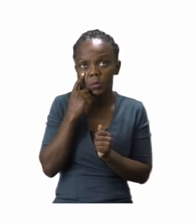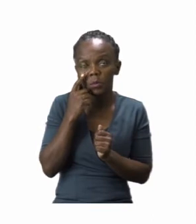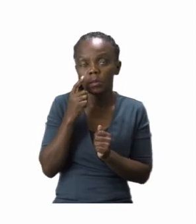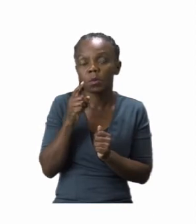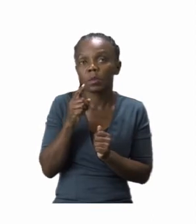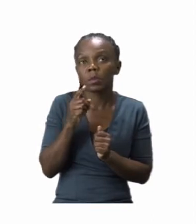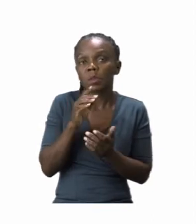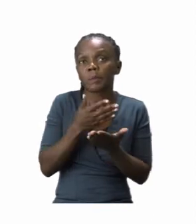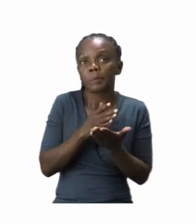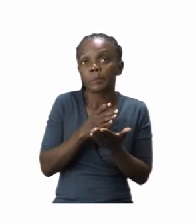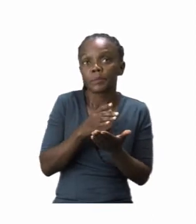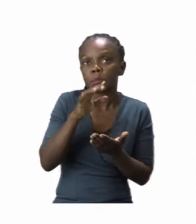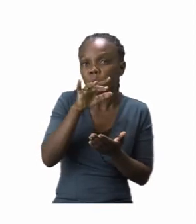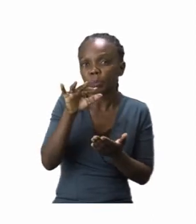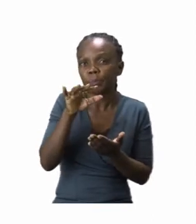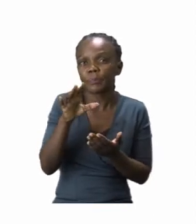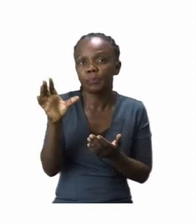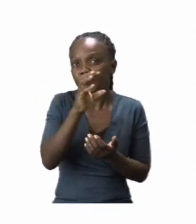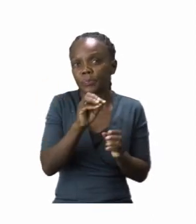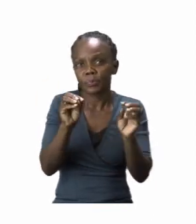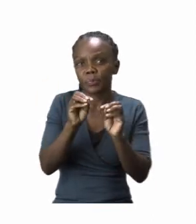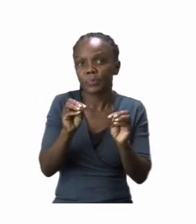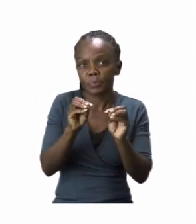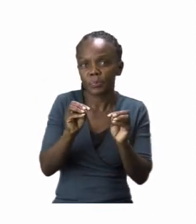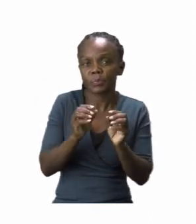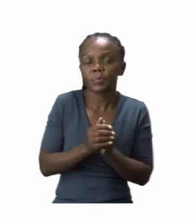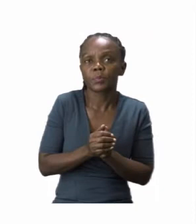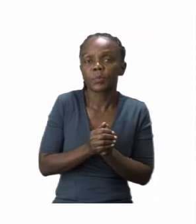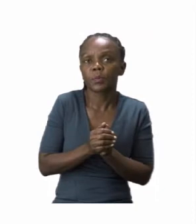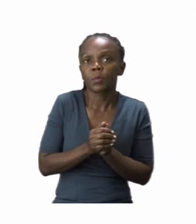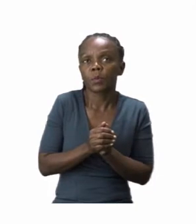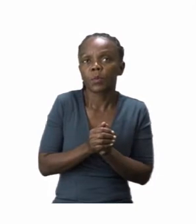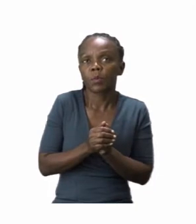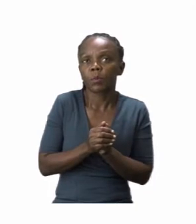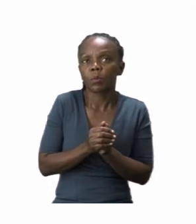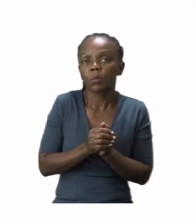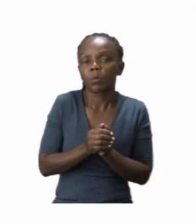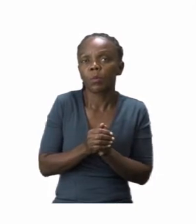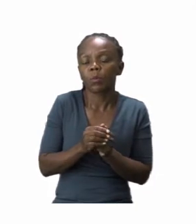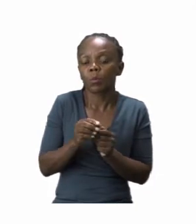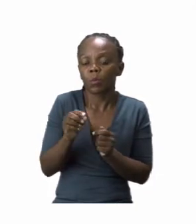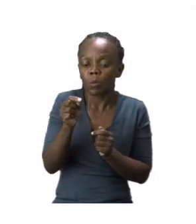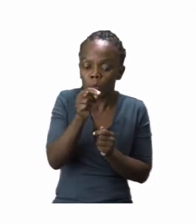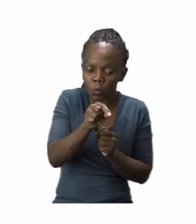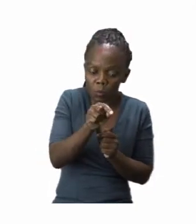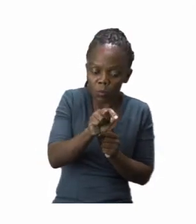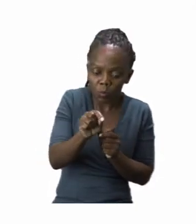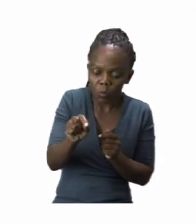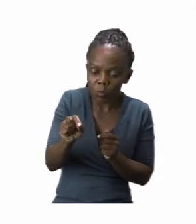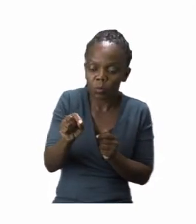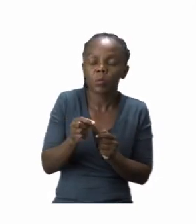the words. So you are going to fill in the missing letters so that you